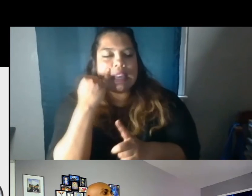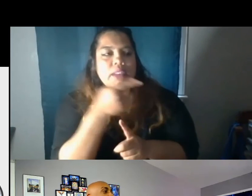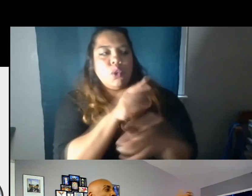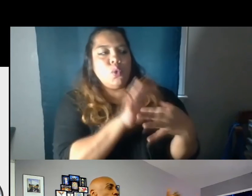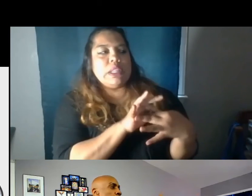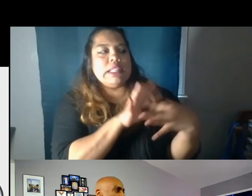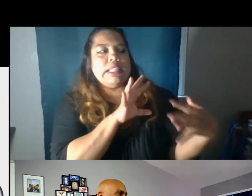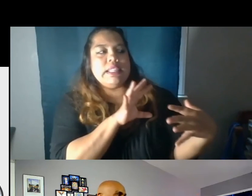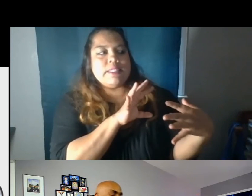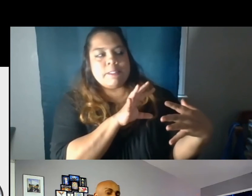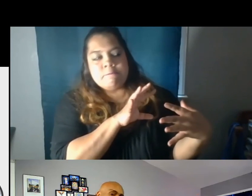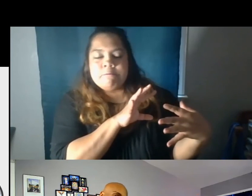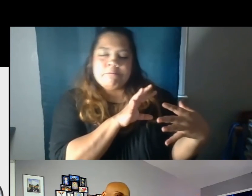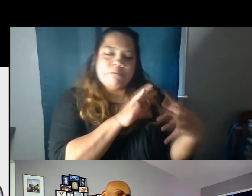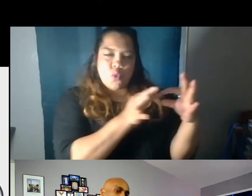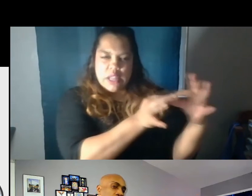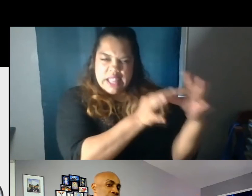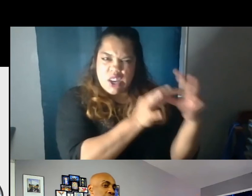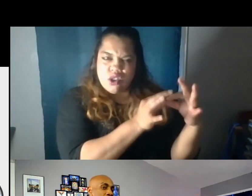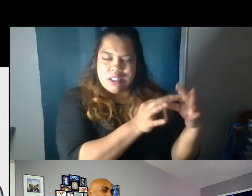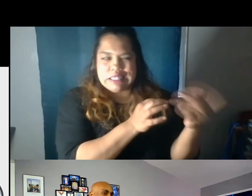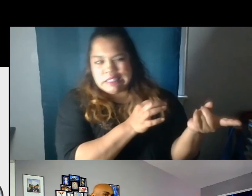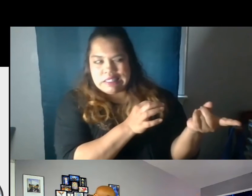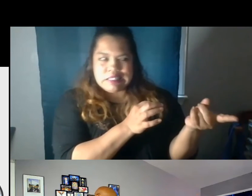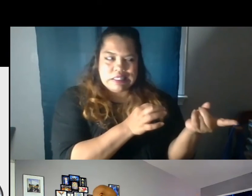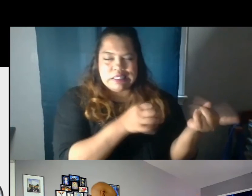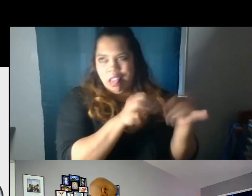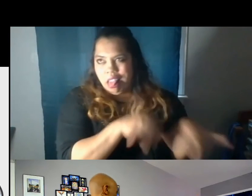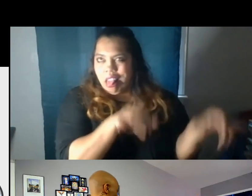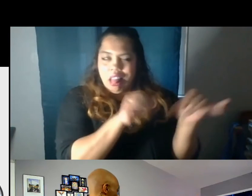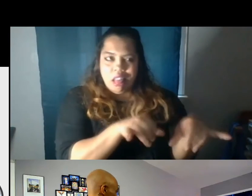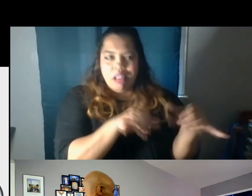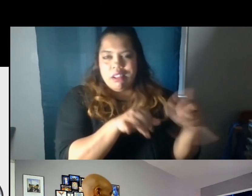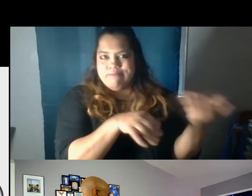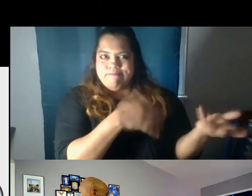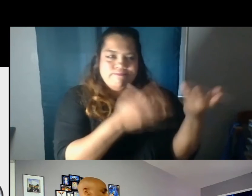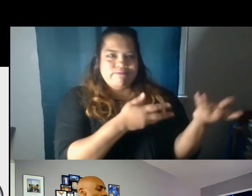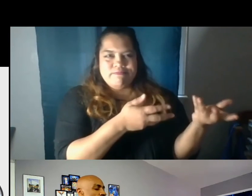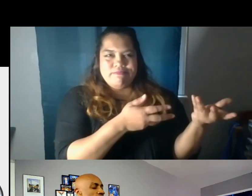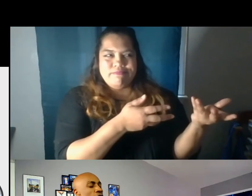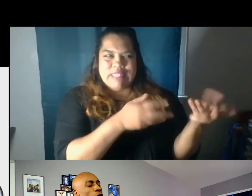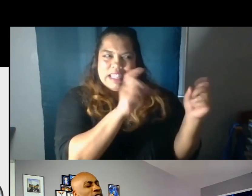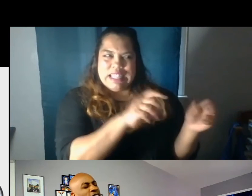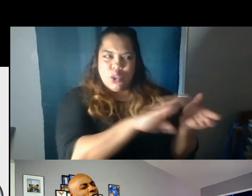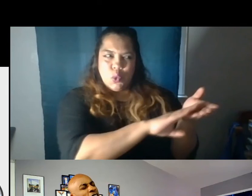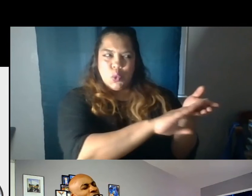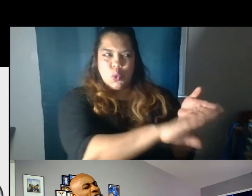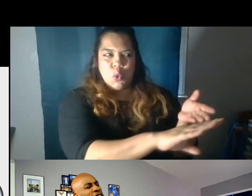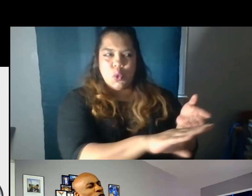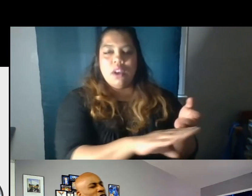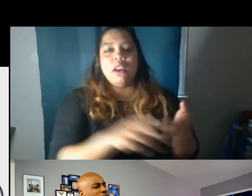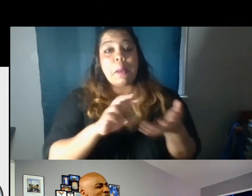space for more beautiful and empowering relationships to step in. Keep that in mind. So at this point in service, we